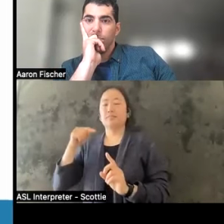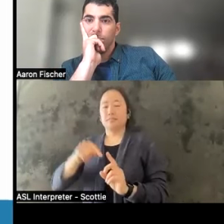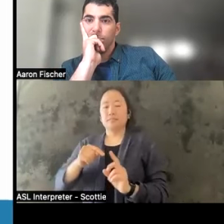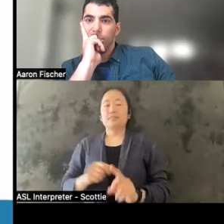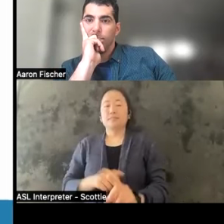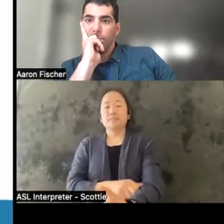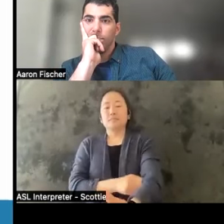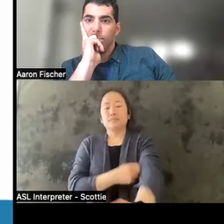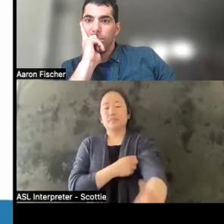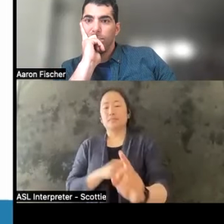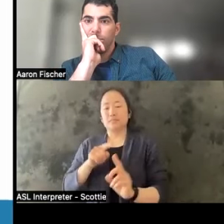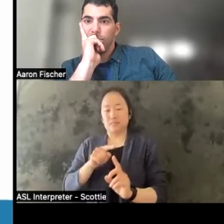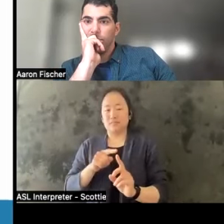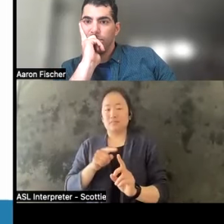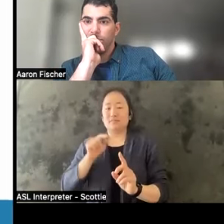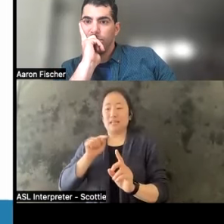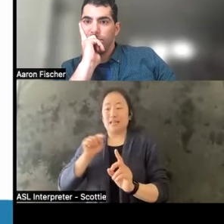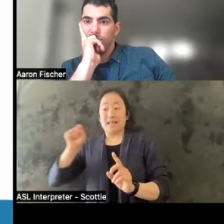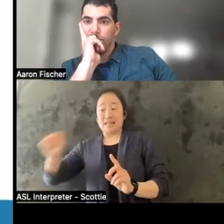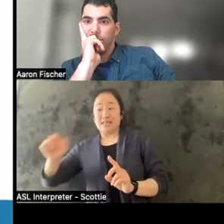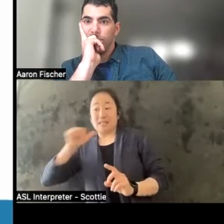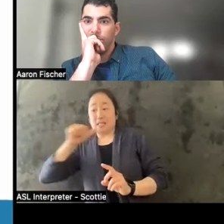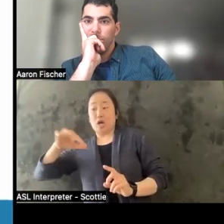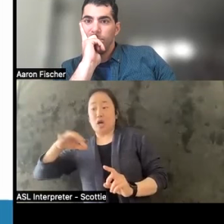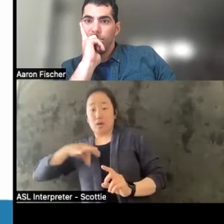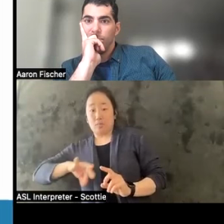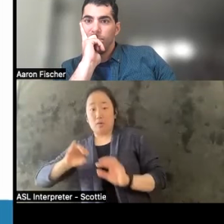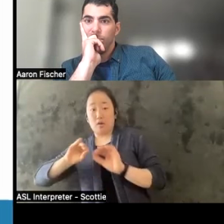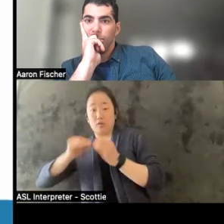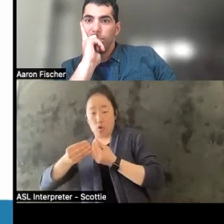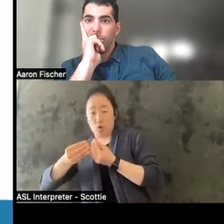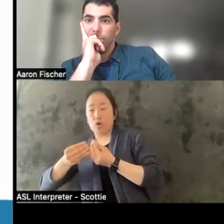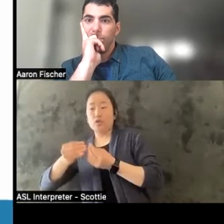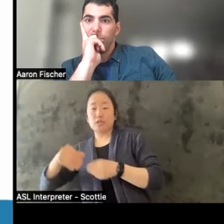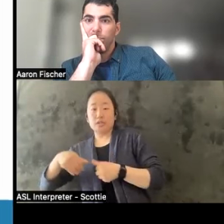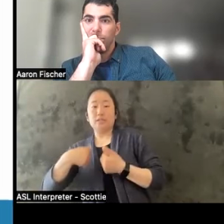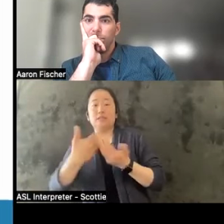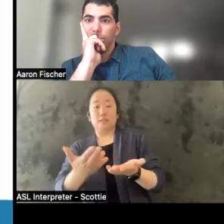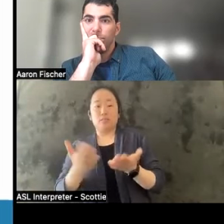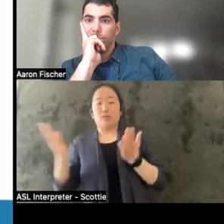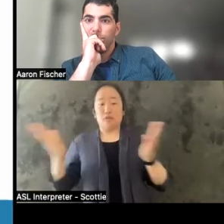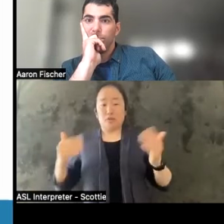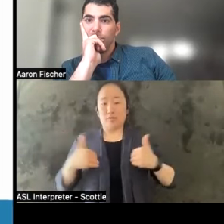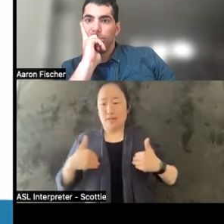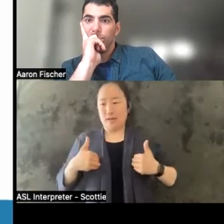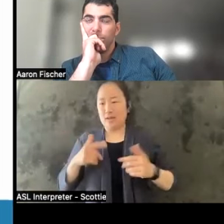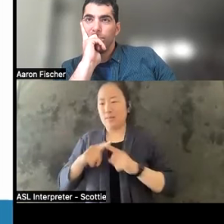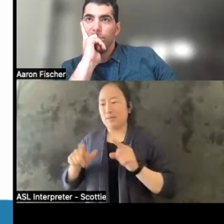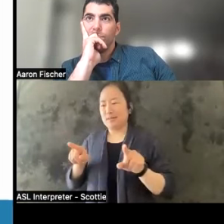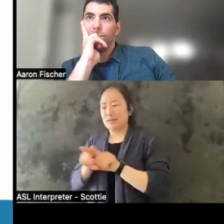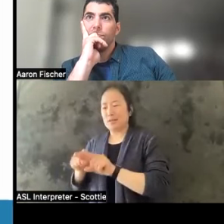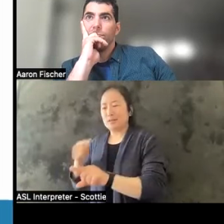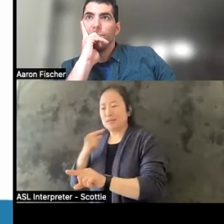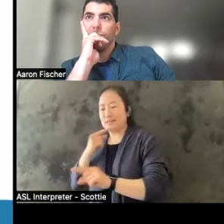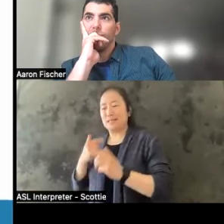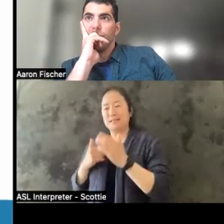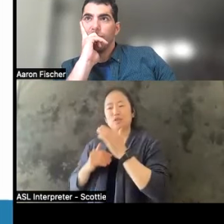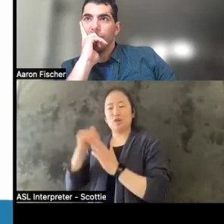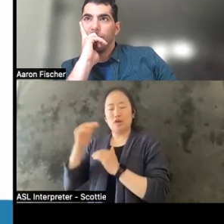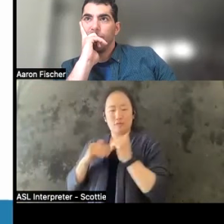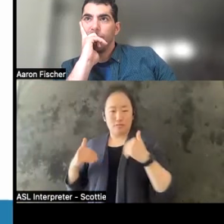that provides service animals, but it's also described as a comfort animal. And typically, at least legally,